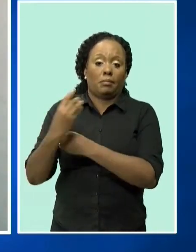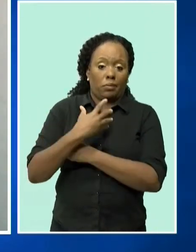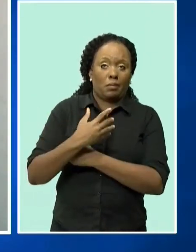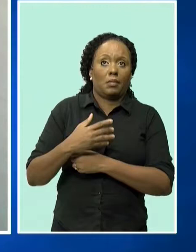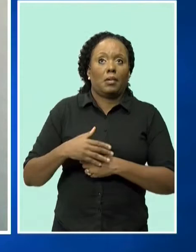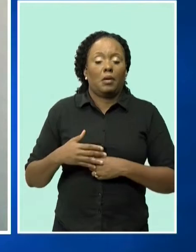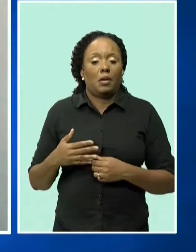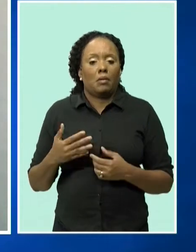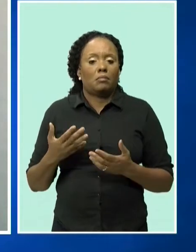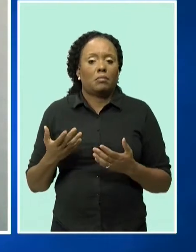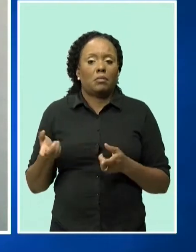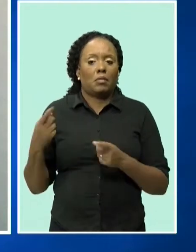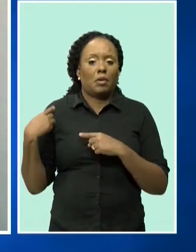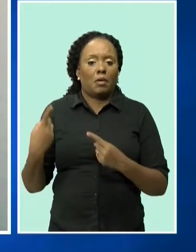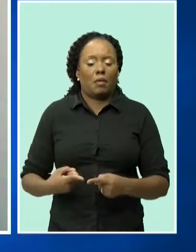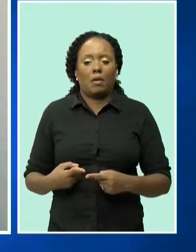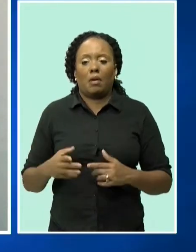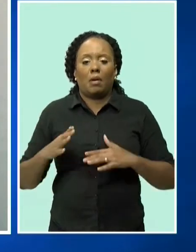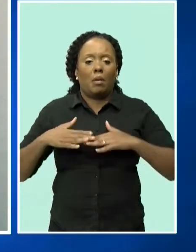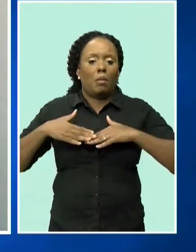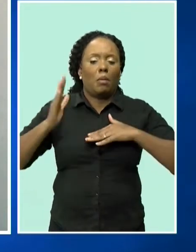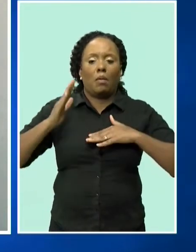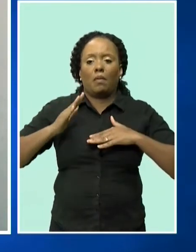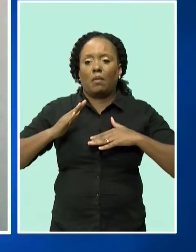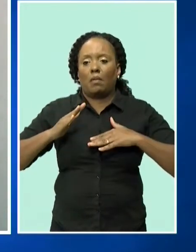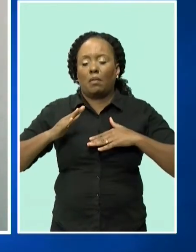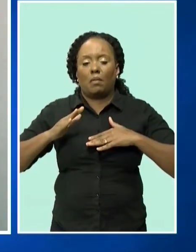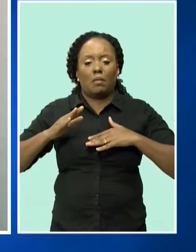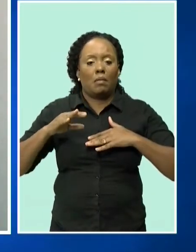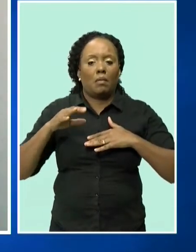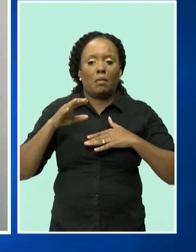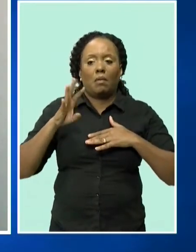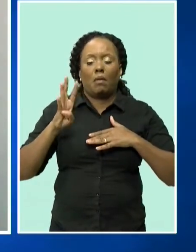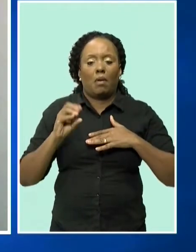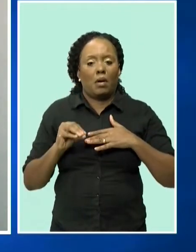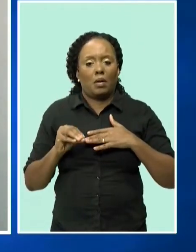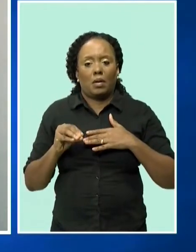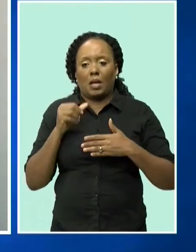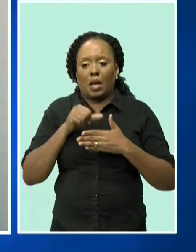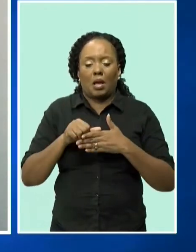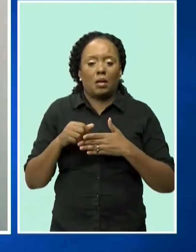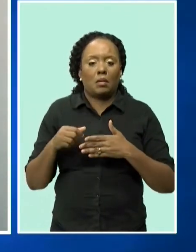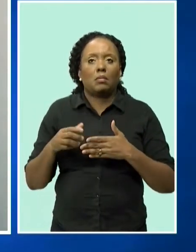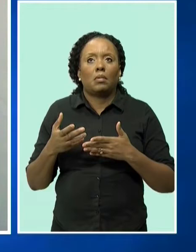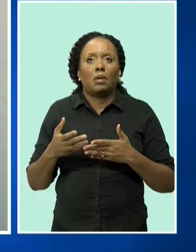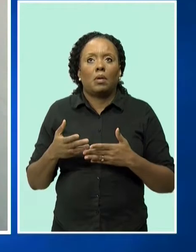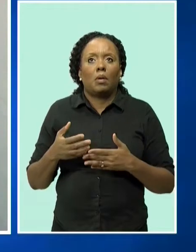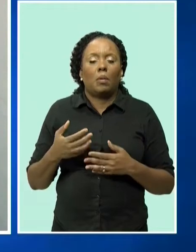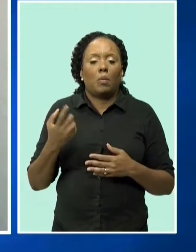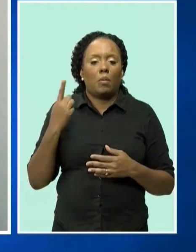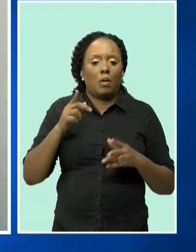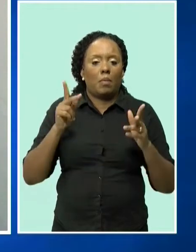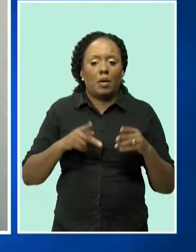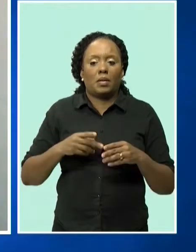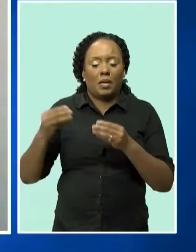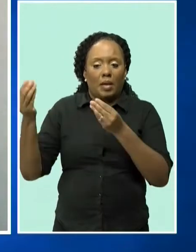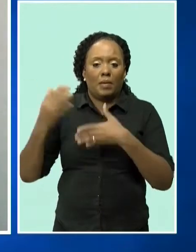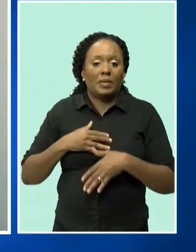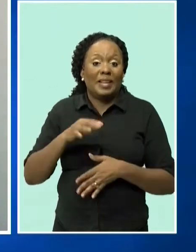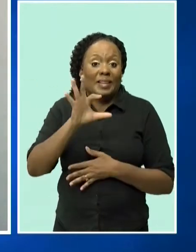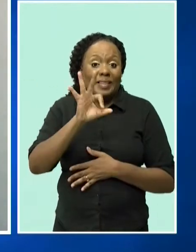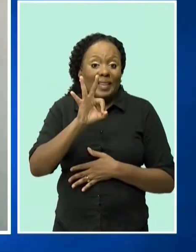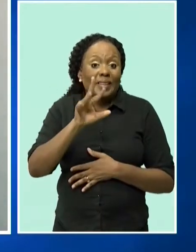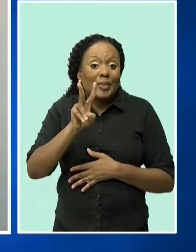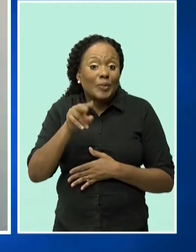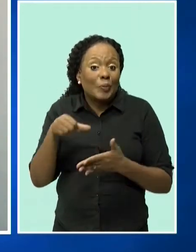over 40 of varying lengths. There's one that is of 92 pages. There's some